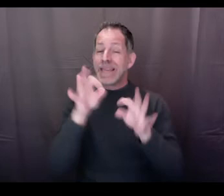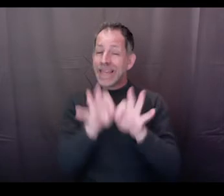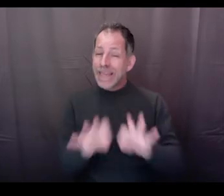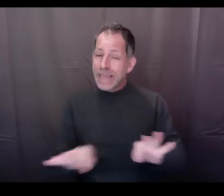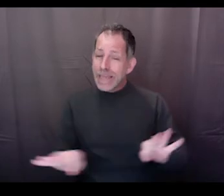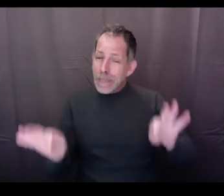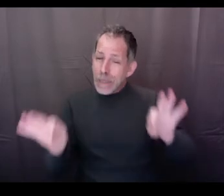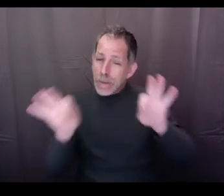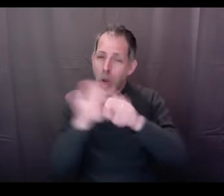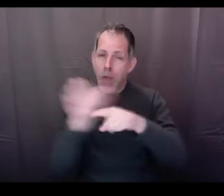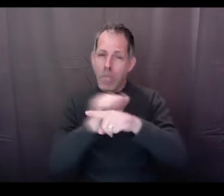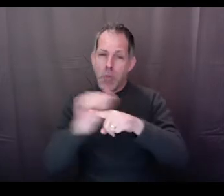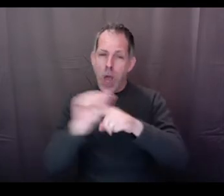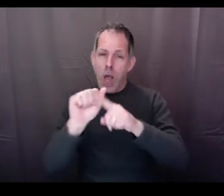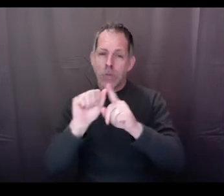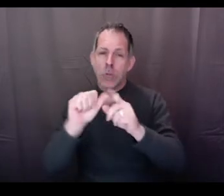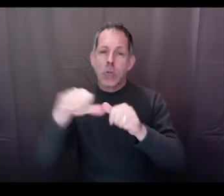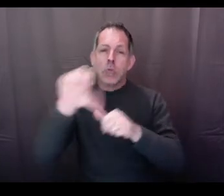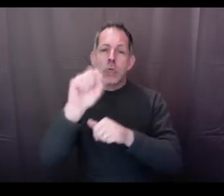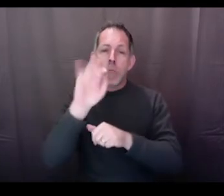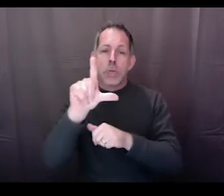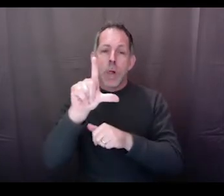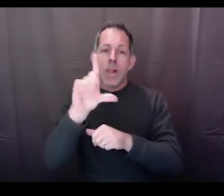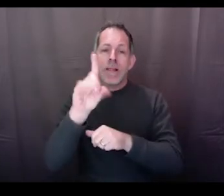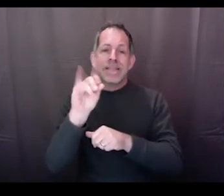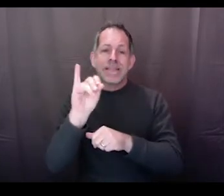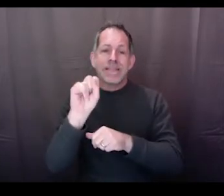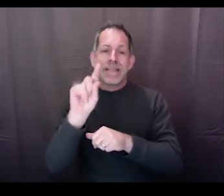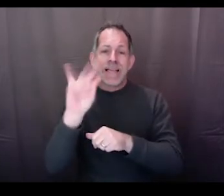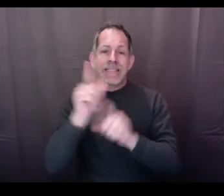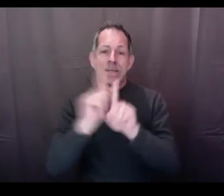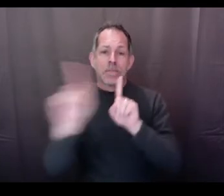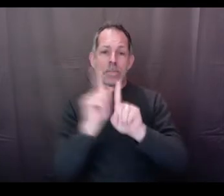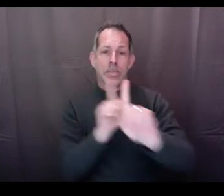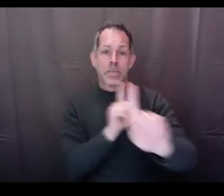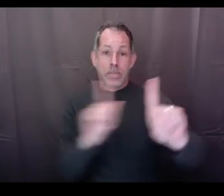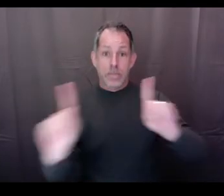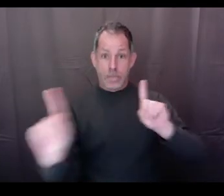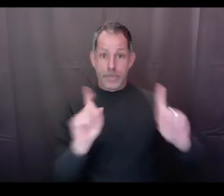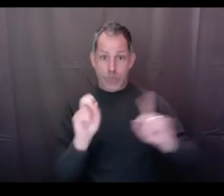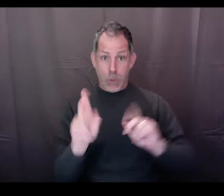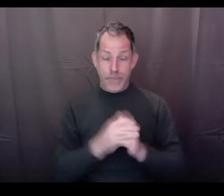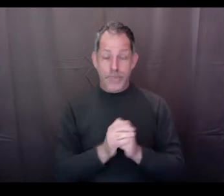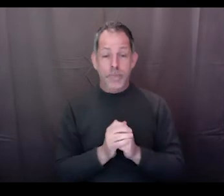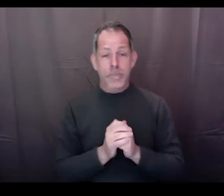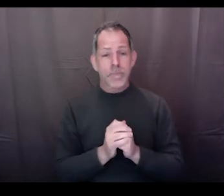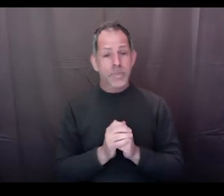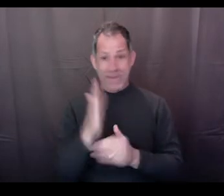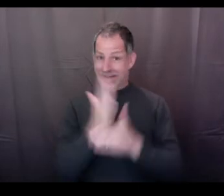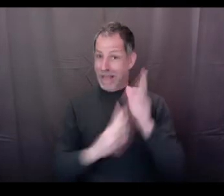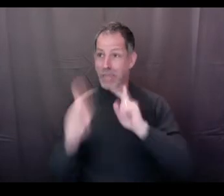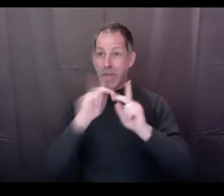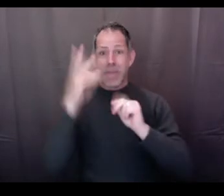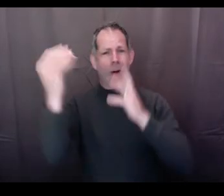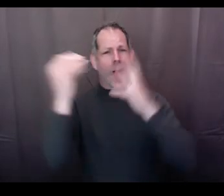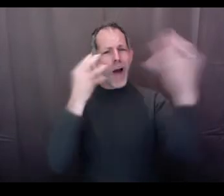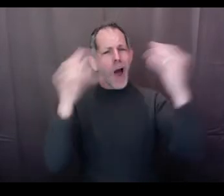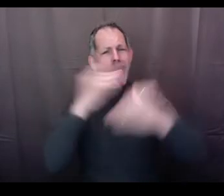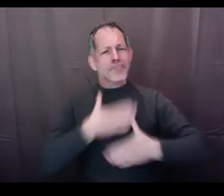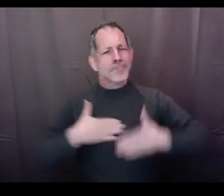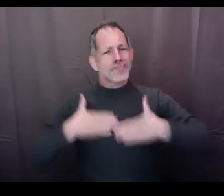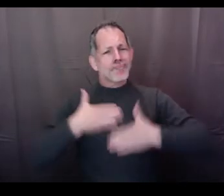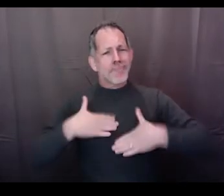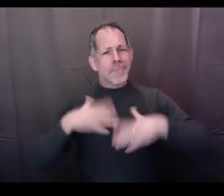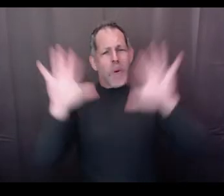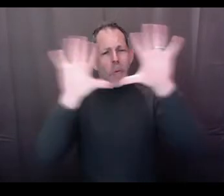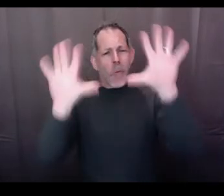socially distancing and being safe. We have quite a few people out in our parks and getting out and getting some of the fresh air and enjoying the